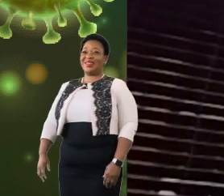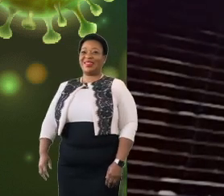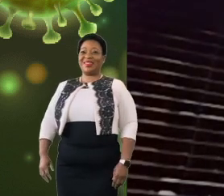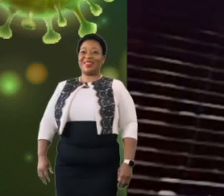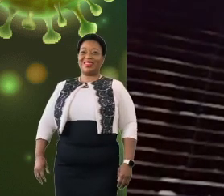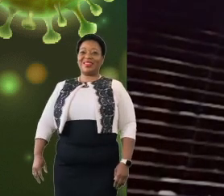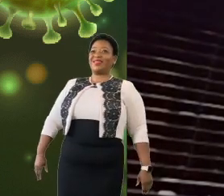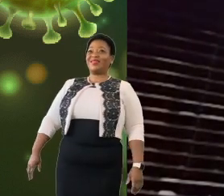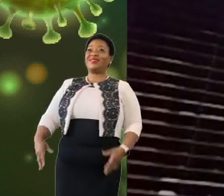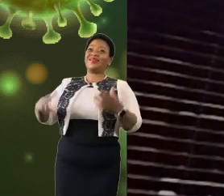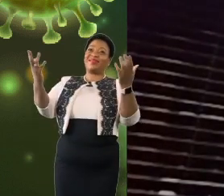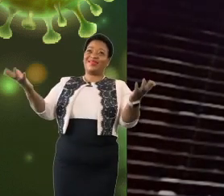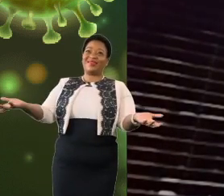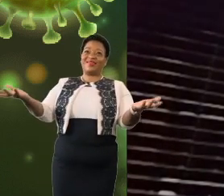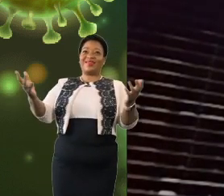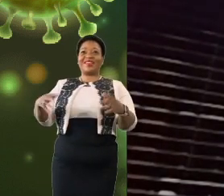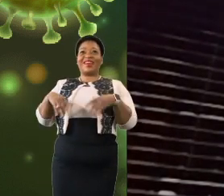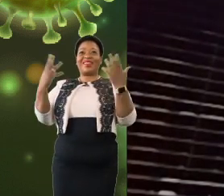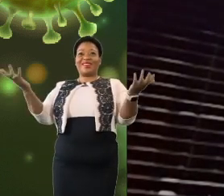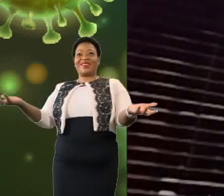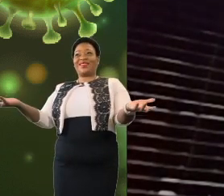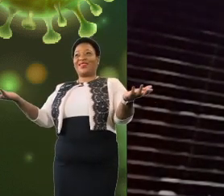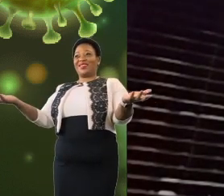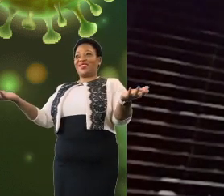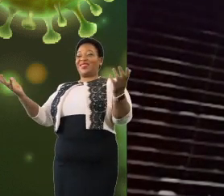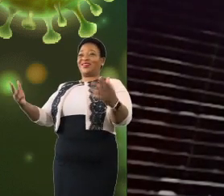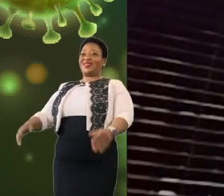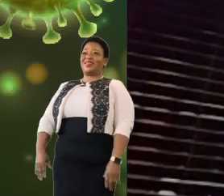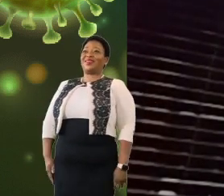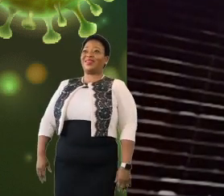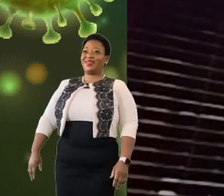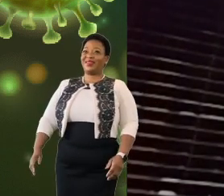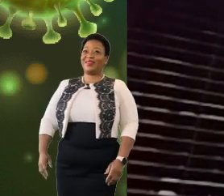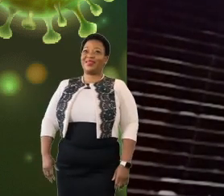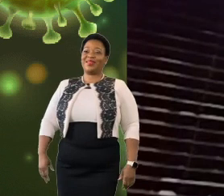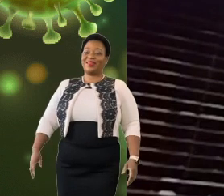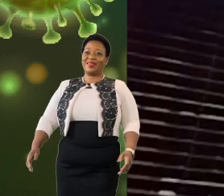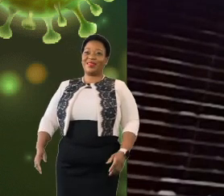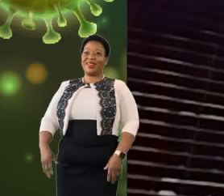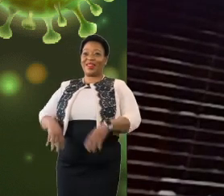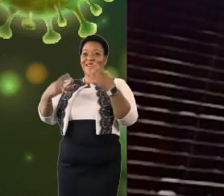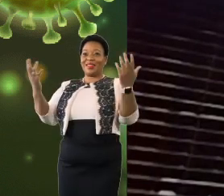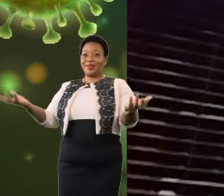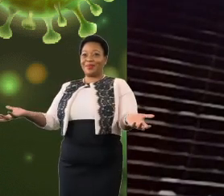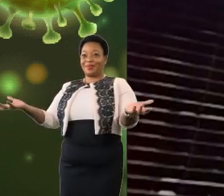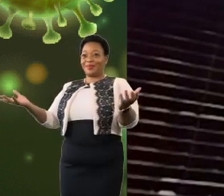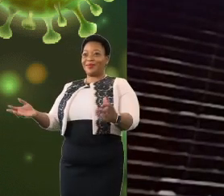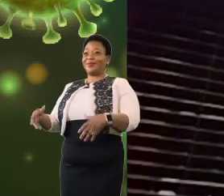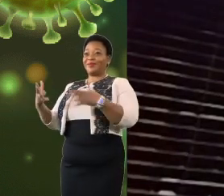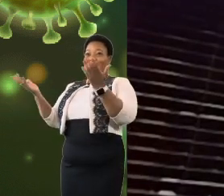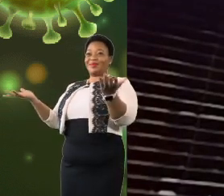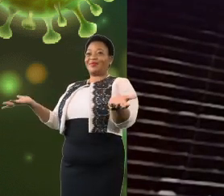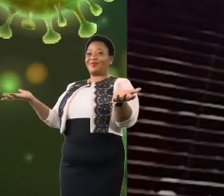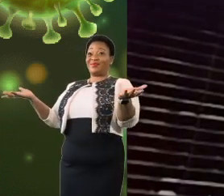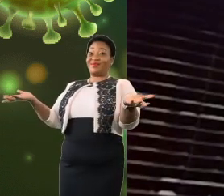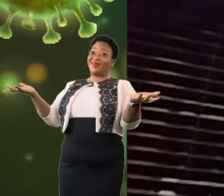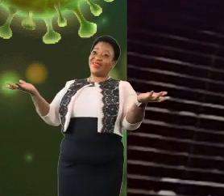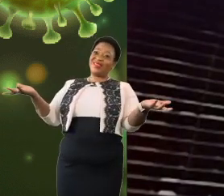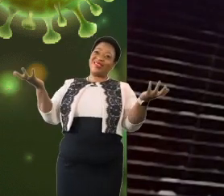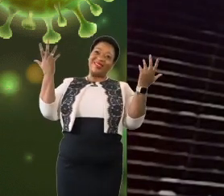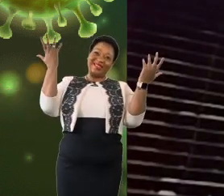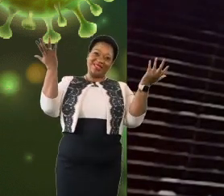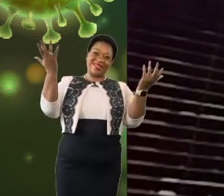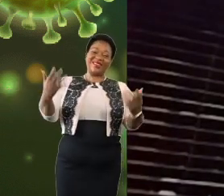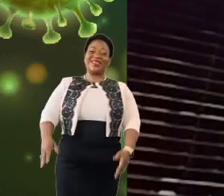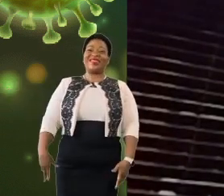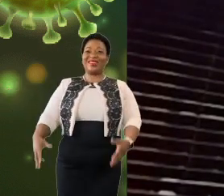choices sometimes in government, that the choices that we have sometimes are not the choices that the communities want to